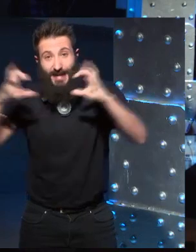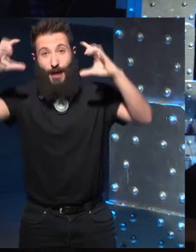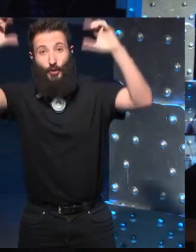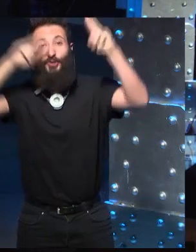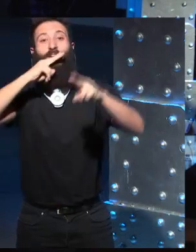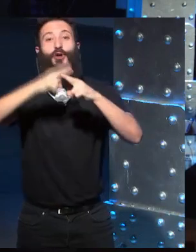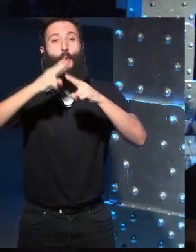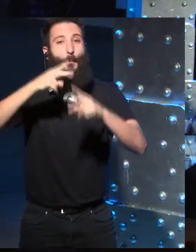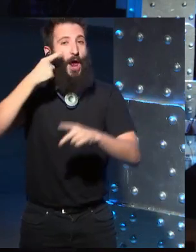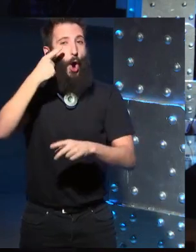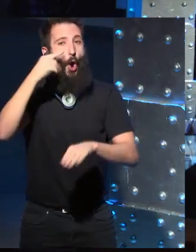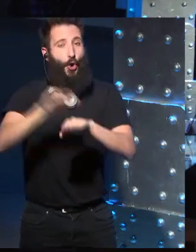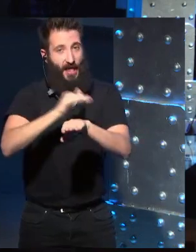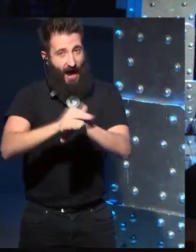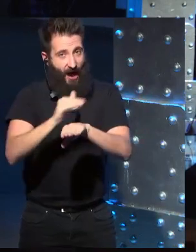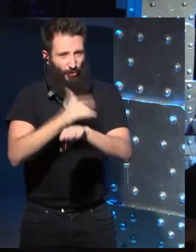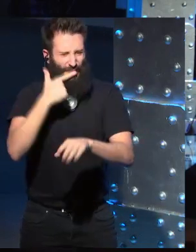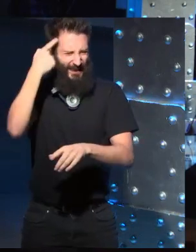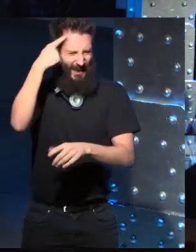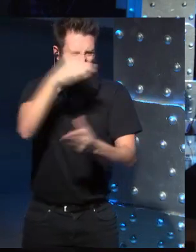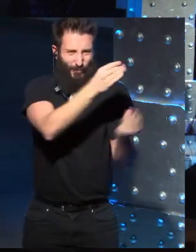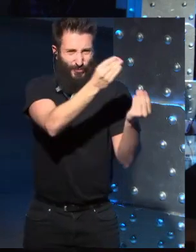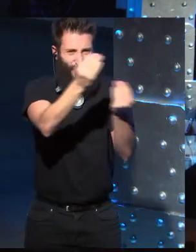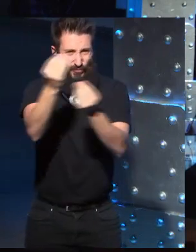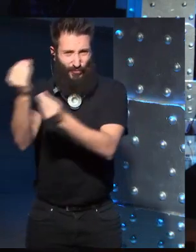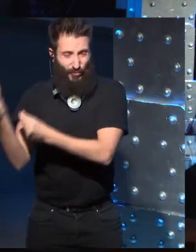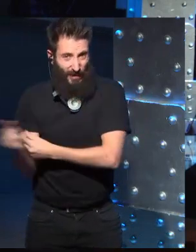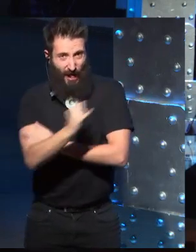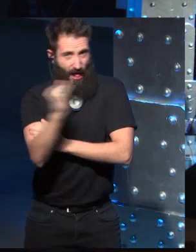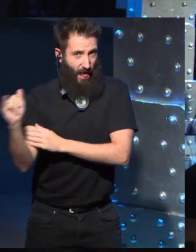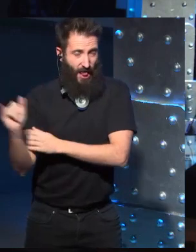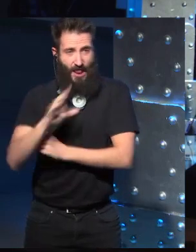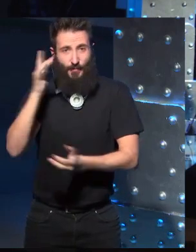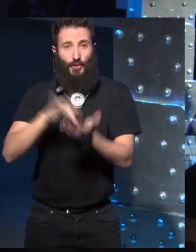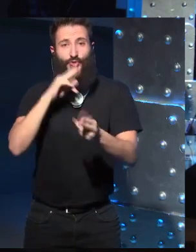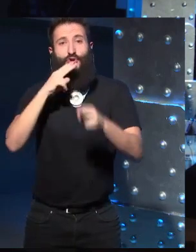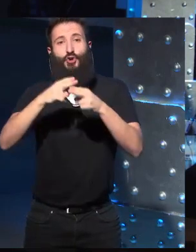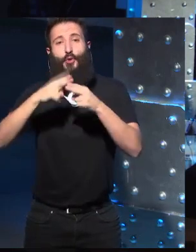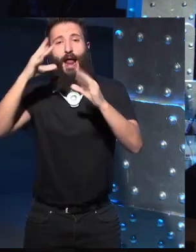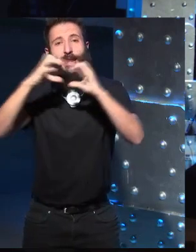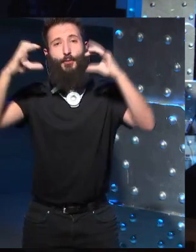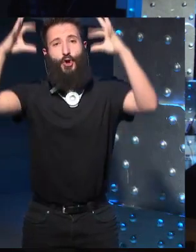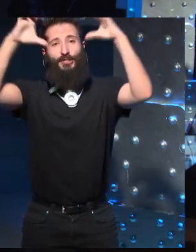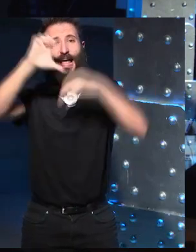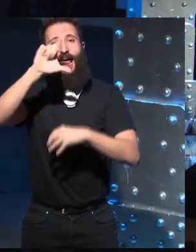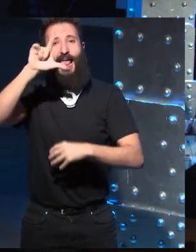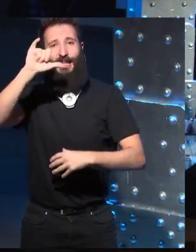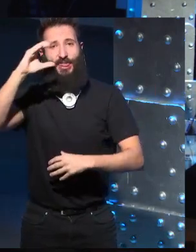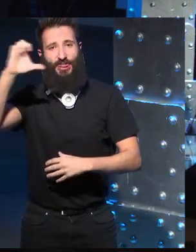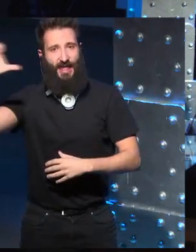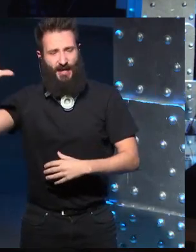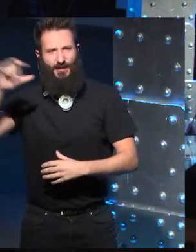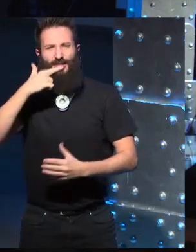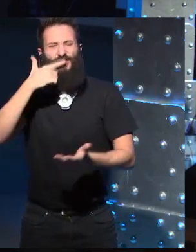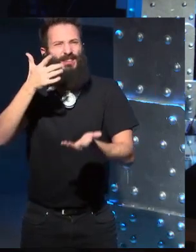we know many of them. Here is another one. It's called the Helix Nebula. And again, there is a white dot at the center. It's called